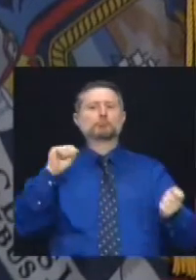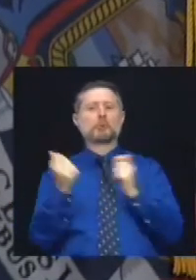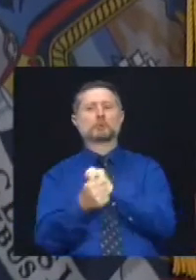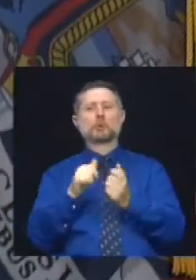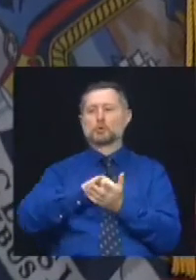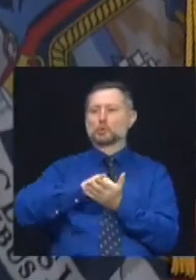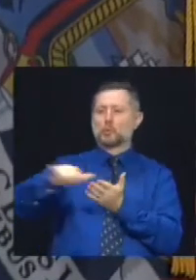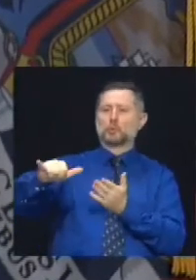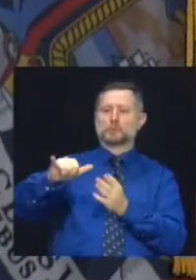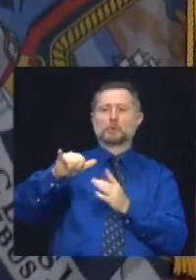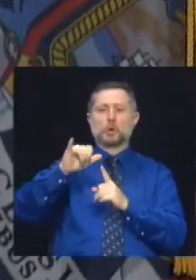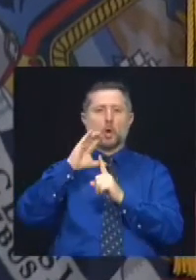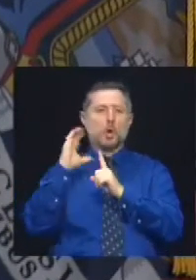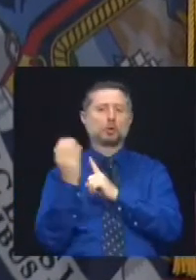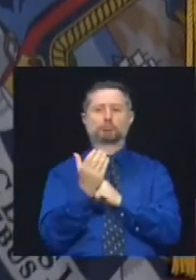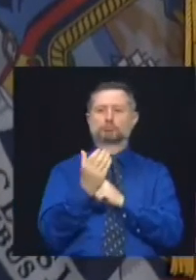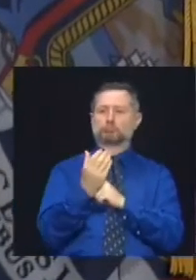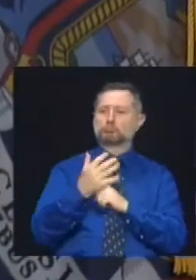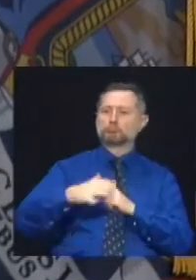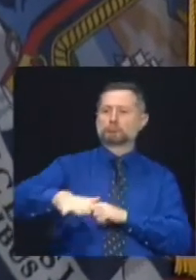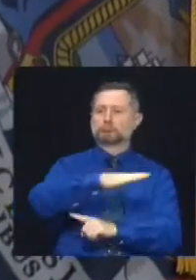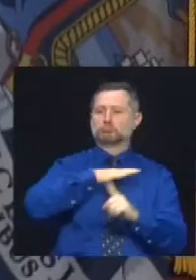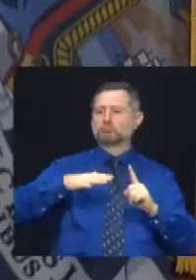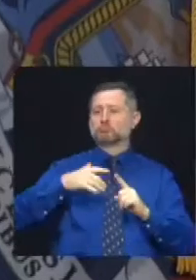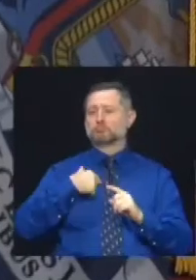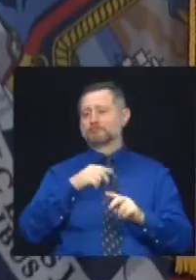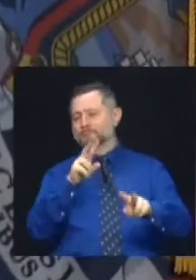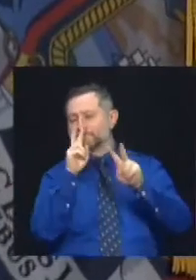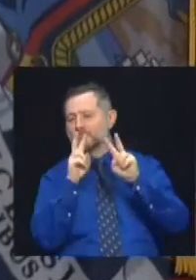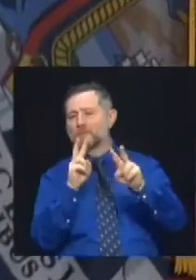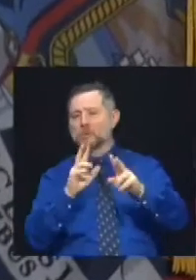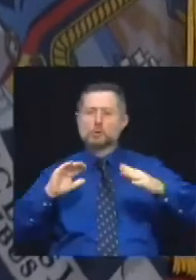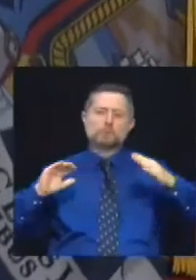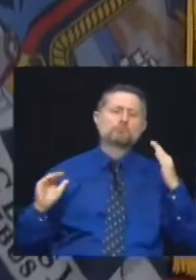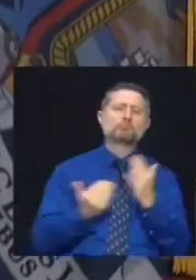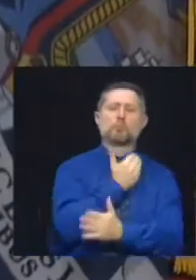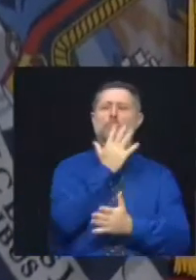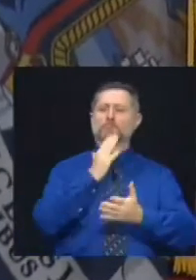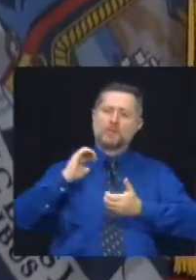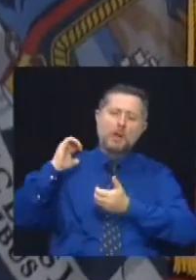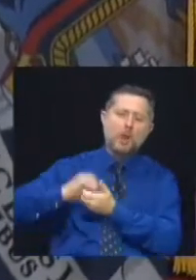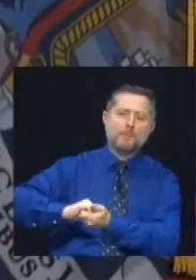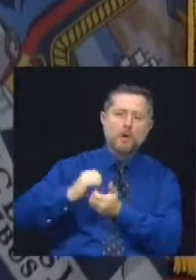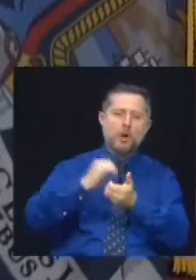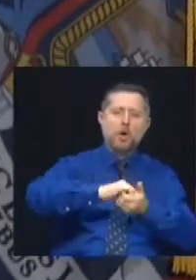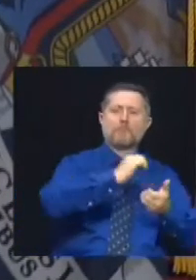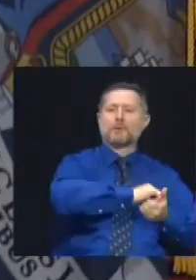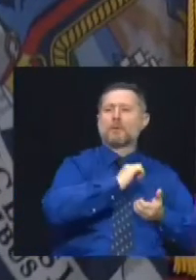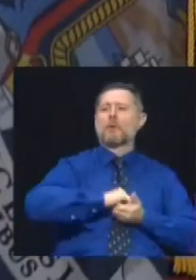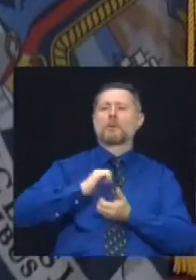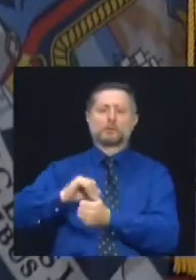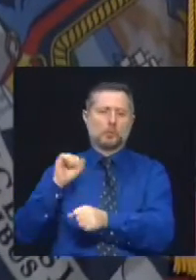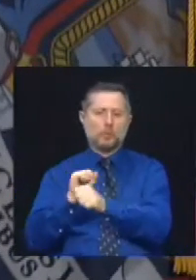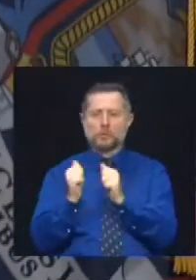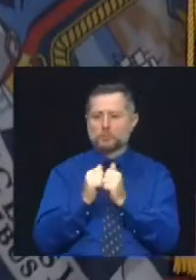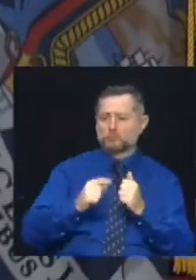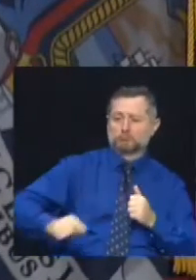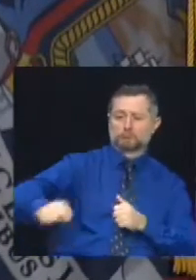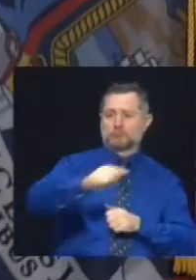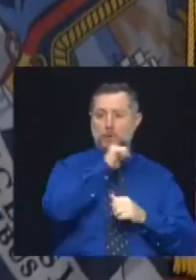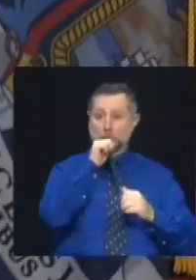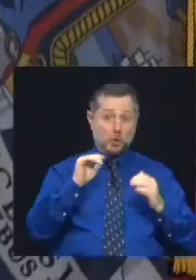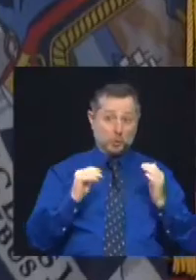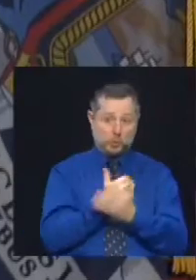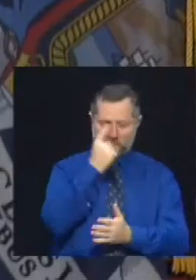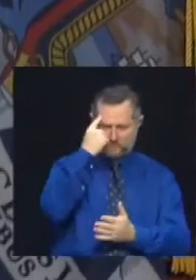looking forward to a fresh collaborative approach. It's how I've always conducted myself. It'll be nothing new for me, but is something I'm planning on introducing